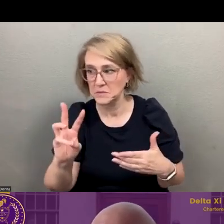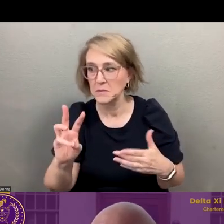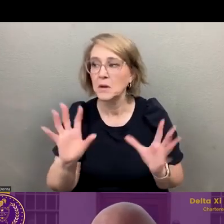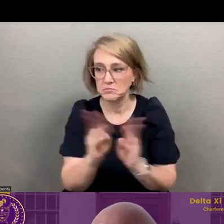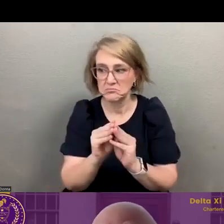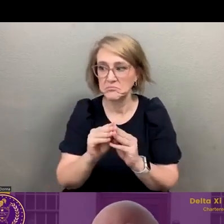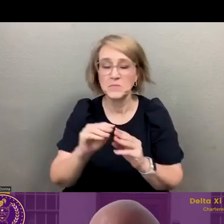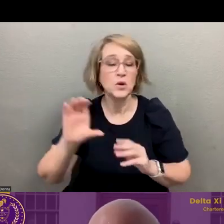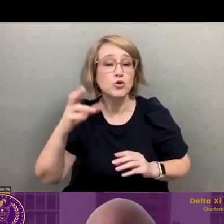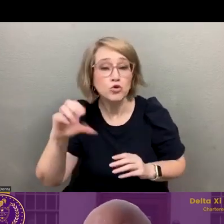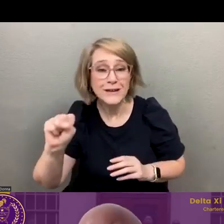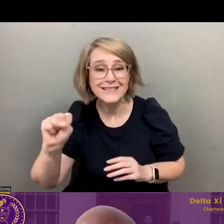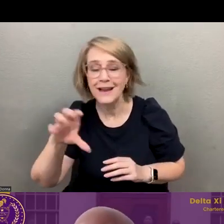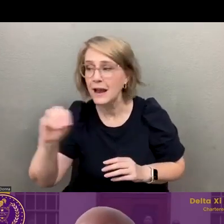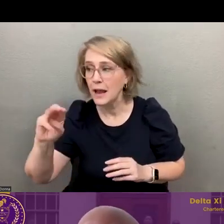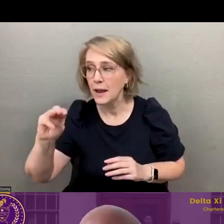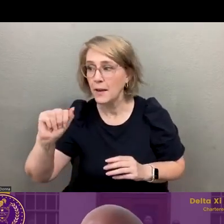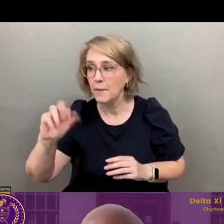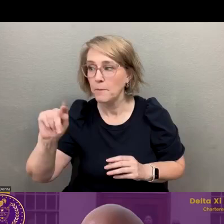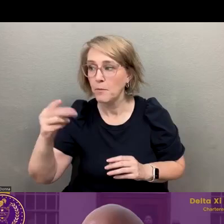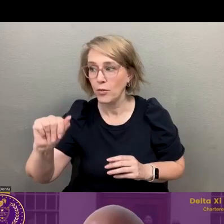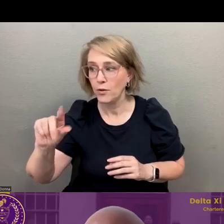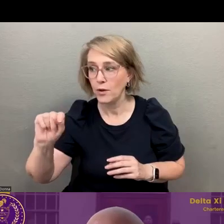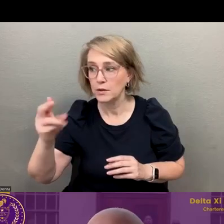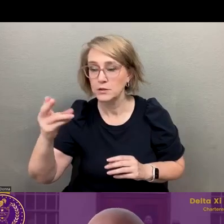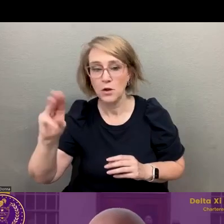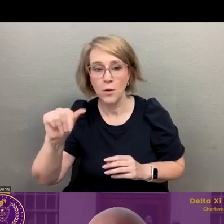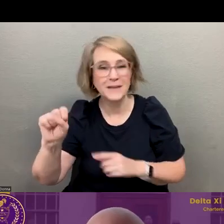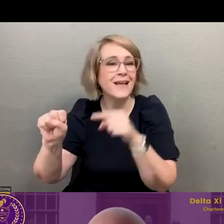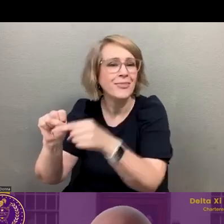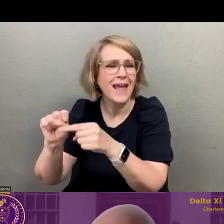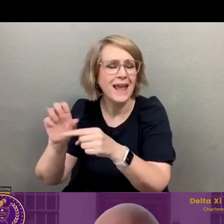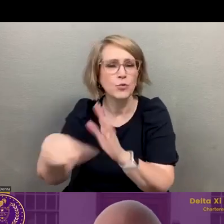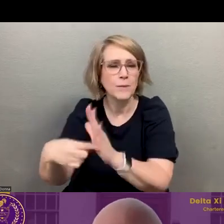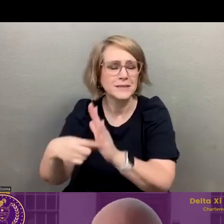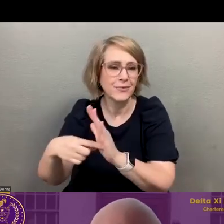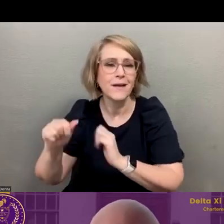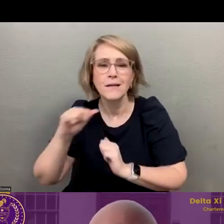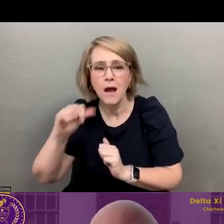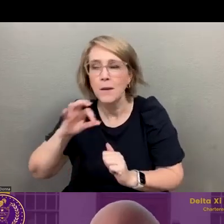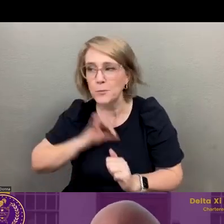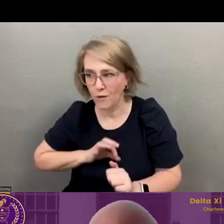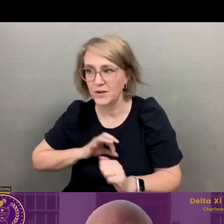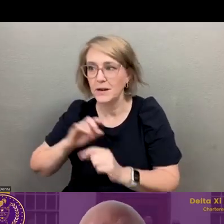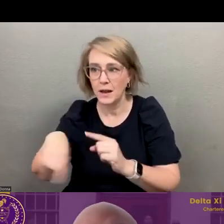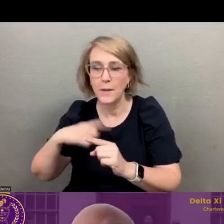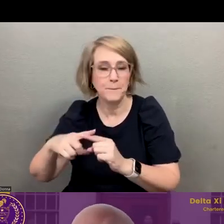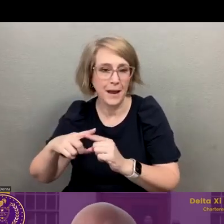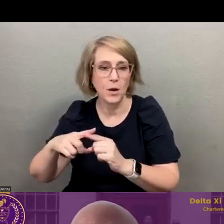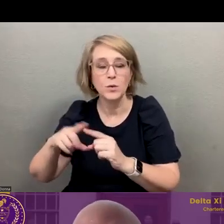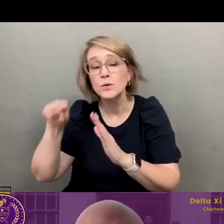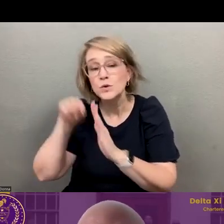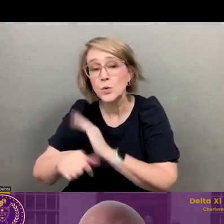who represents the Defensive Line nonprofit organization, which talks about incorporating suicide prevention